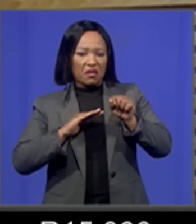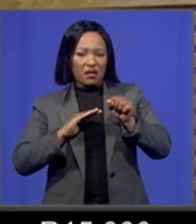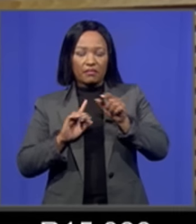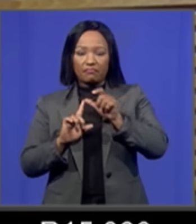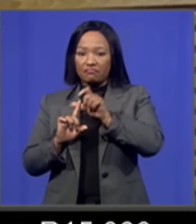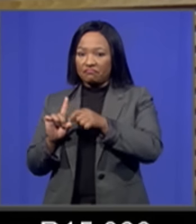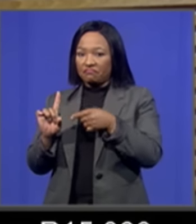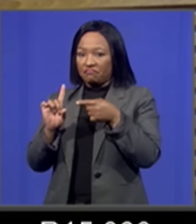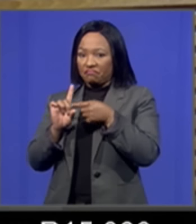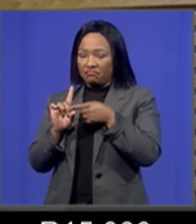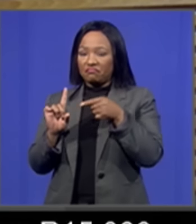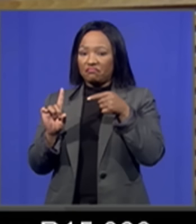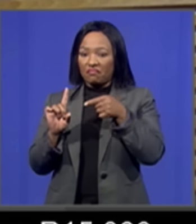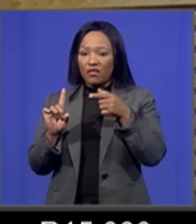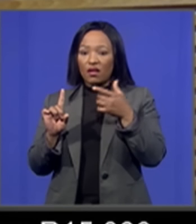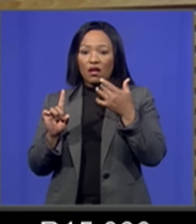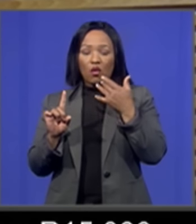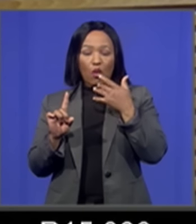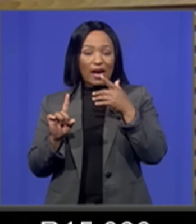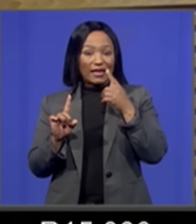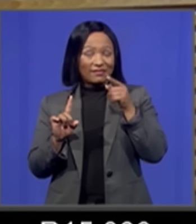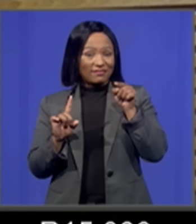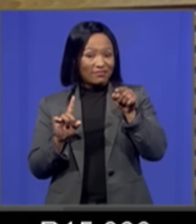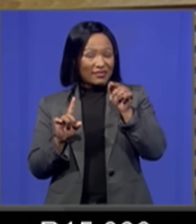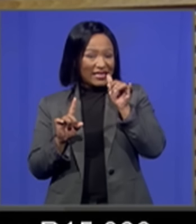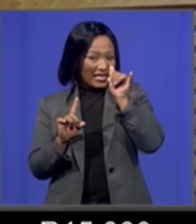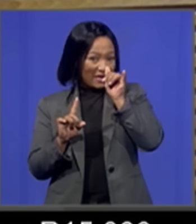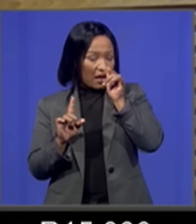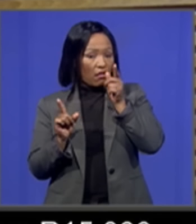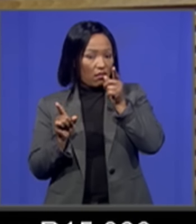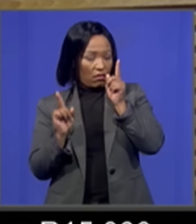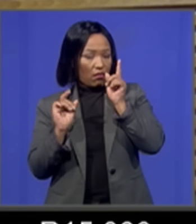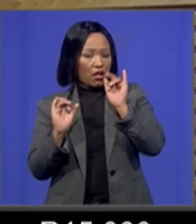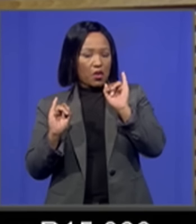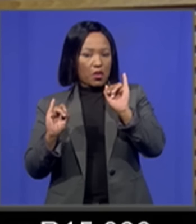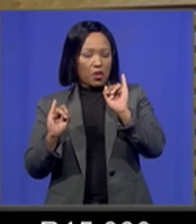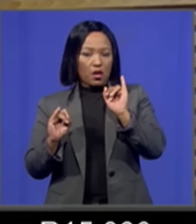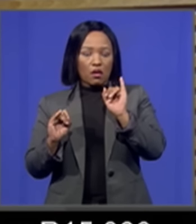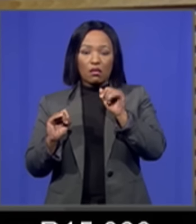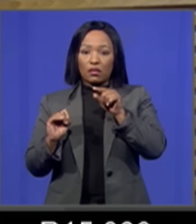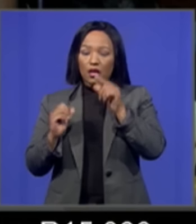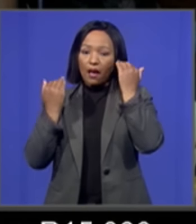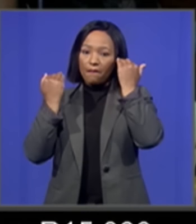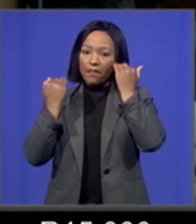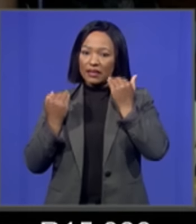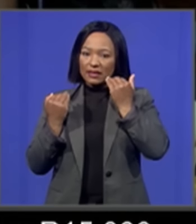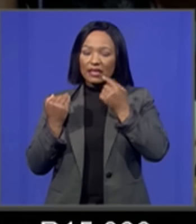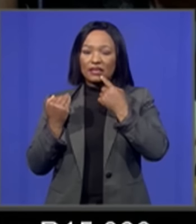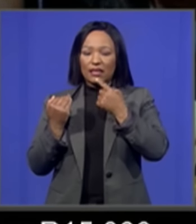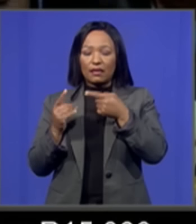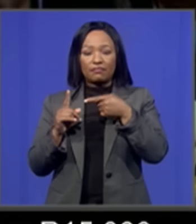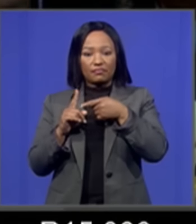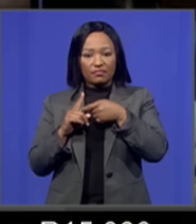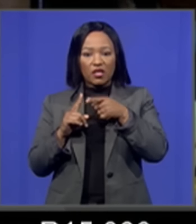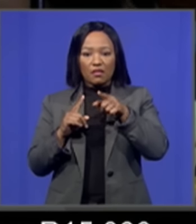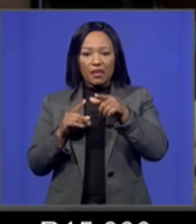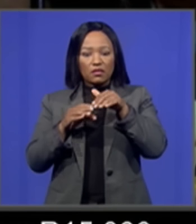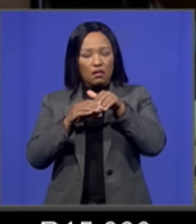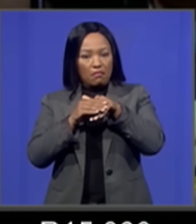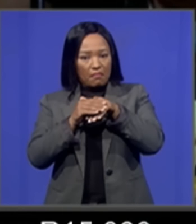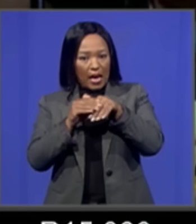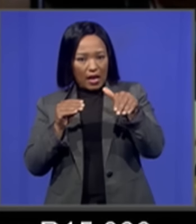o bile o fetoletšego go bosenyi bjo bo tseneletšego efela magistrata o ile a gatelela gore go lokollwa ga Makgotlwe ka peili go